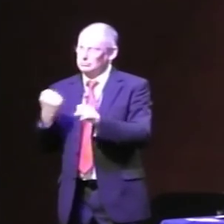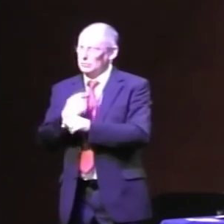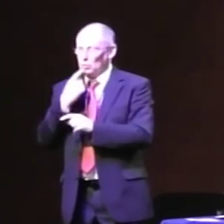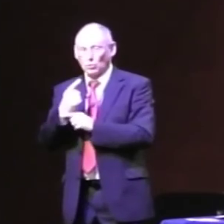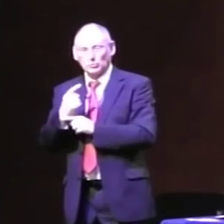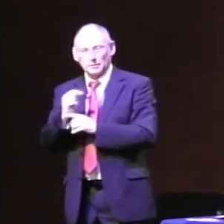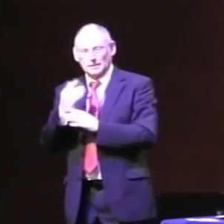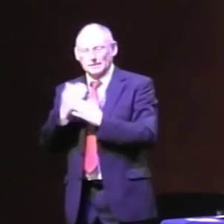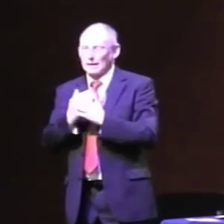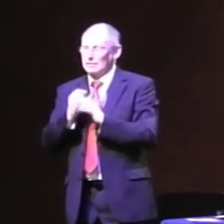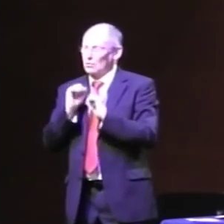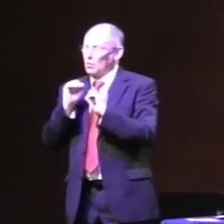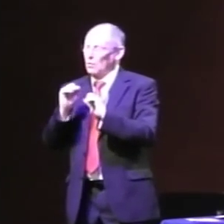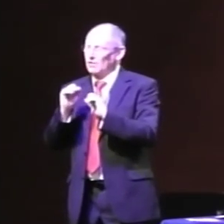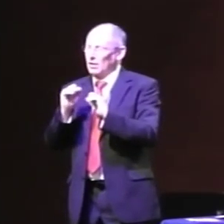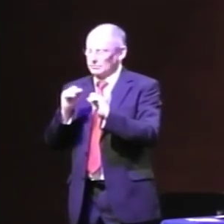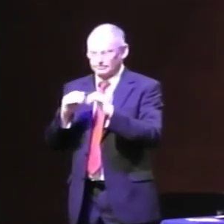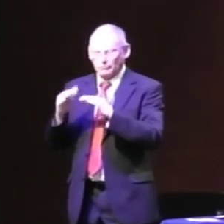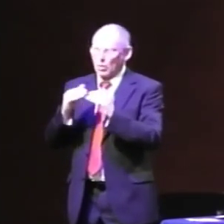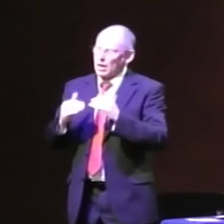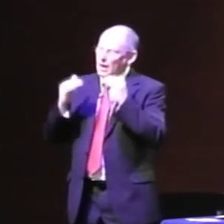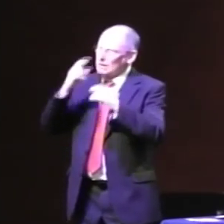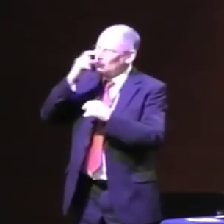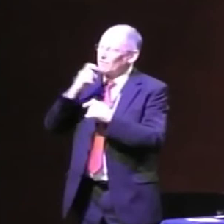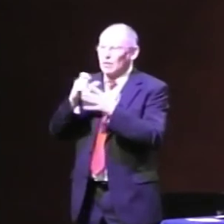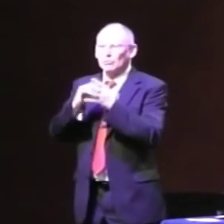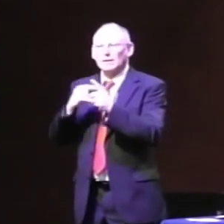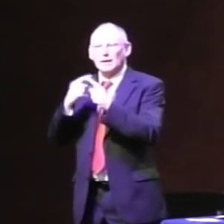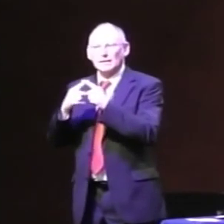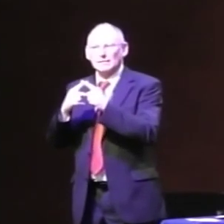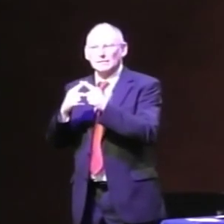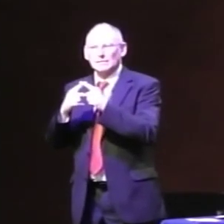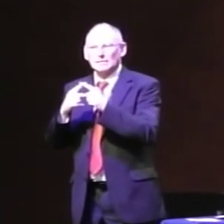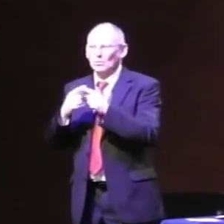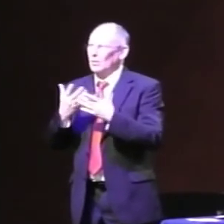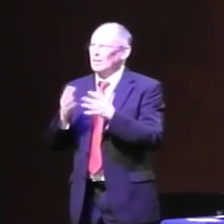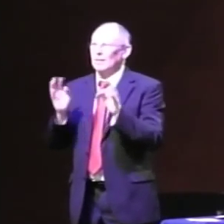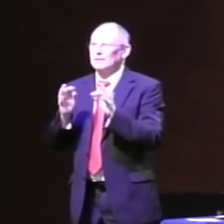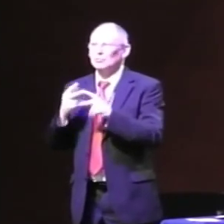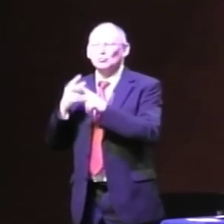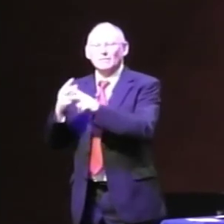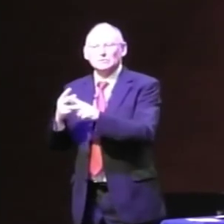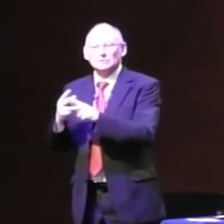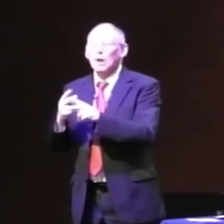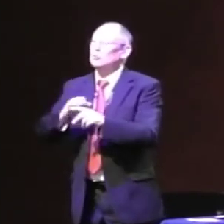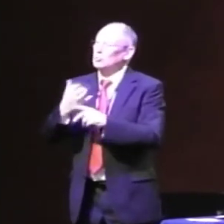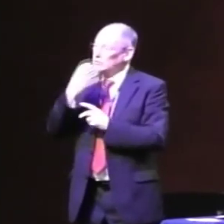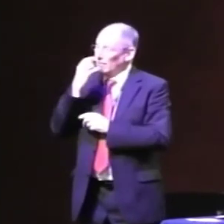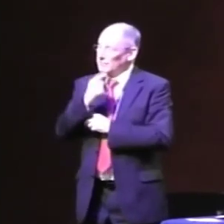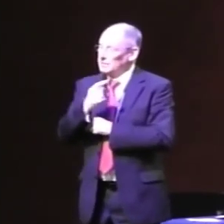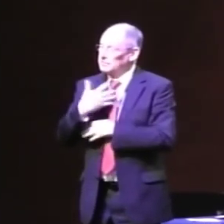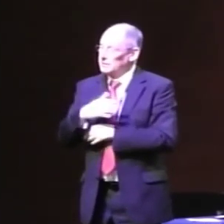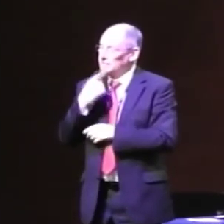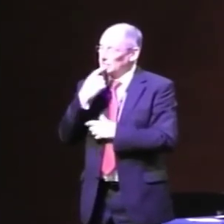described as a sensitive high-profile cases under limited supervision. Congress, the Scottish Government are